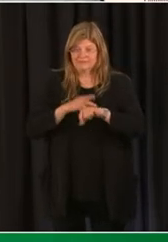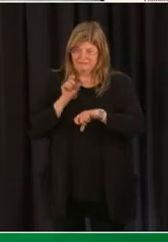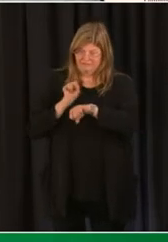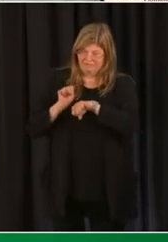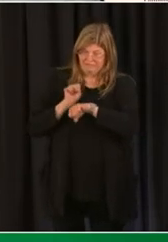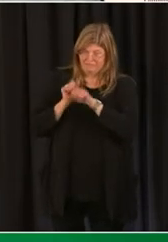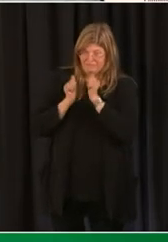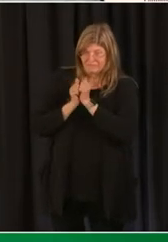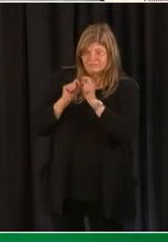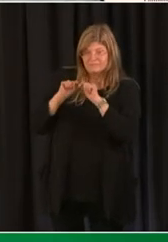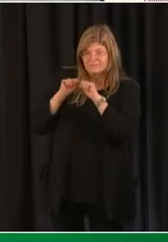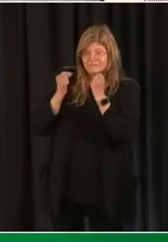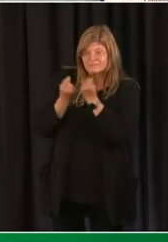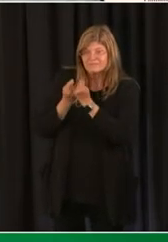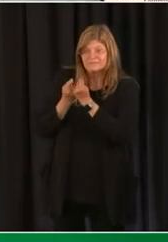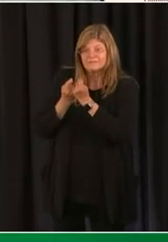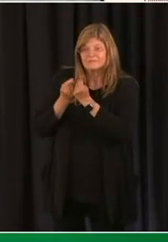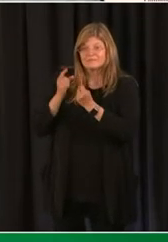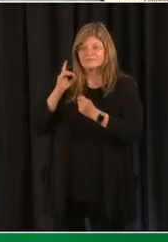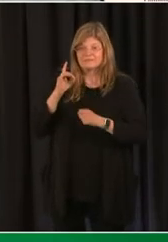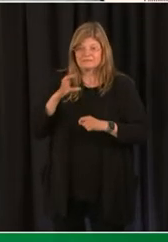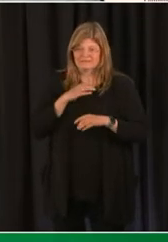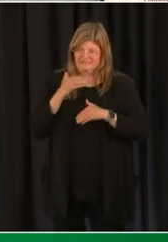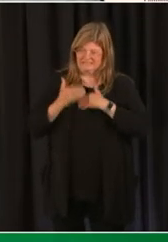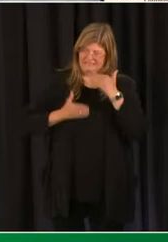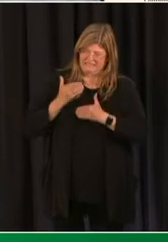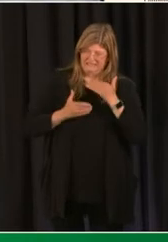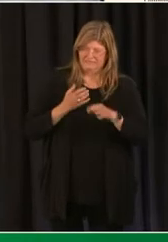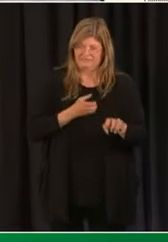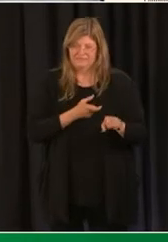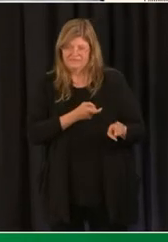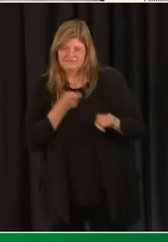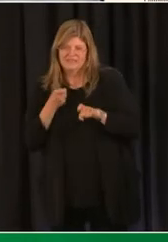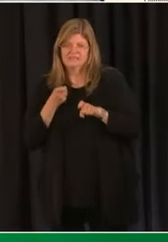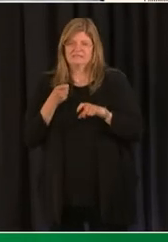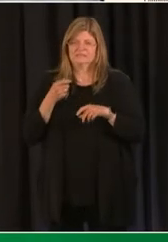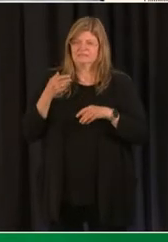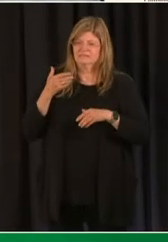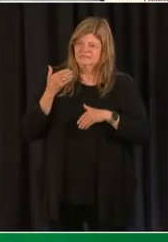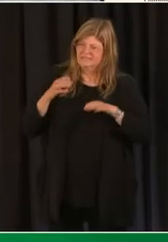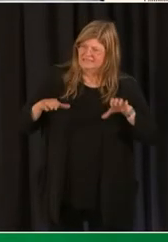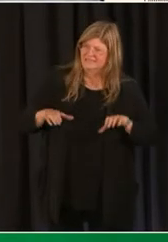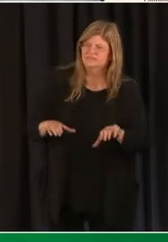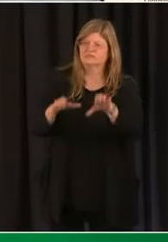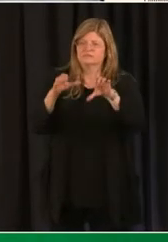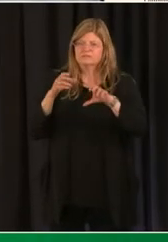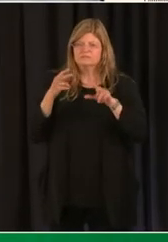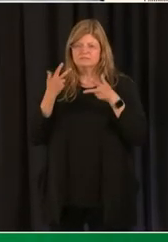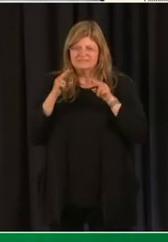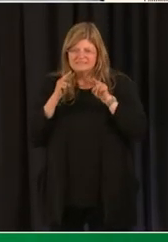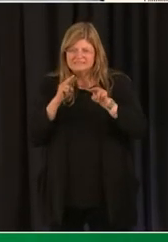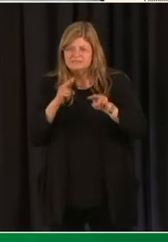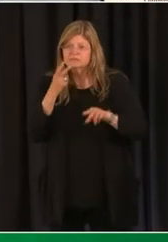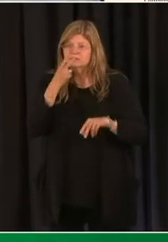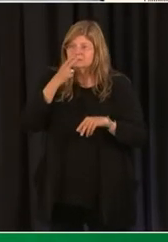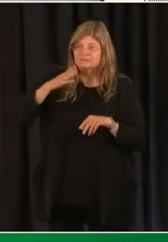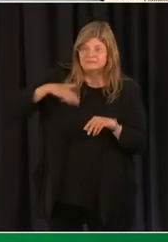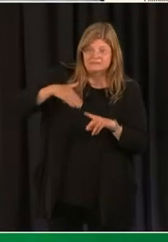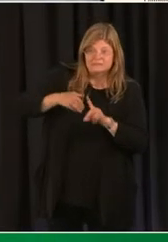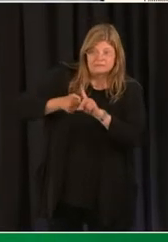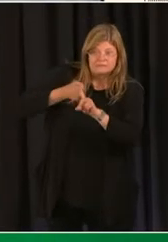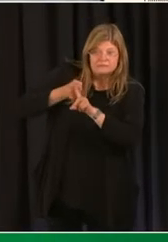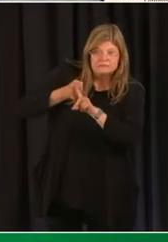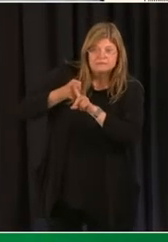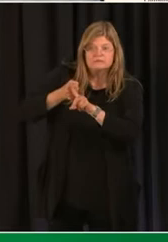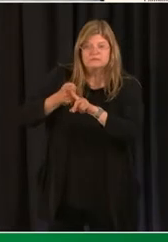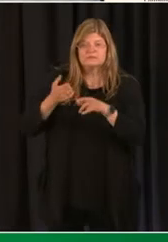the council to make decisive action in anticipation of the inevitable impact on our city. At